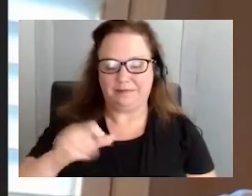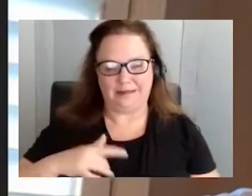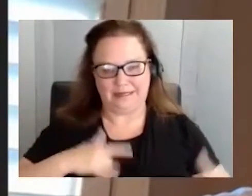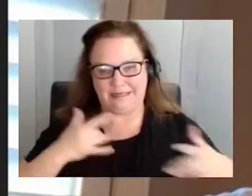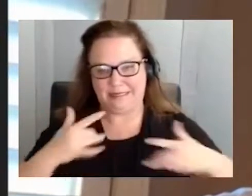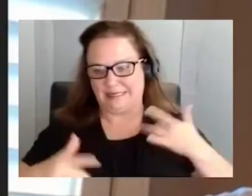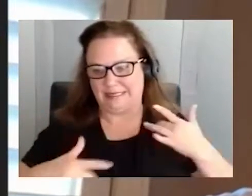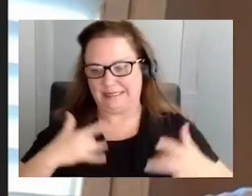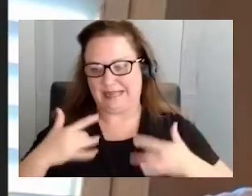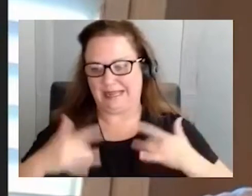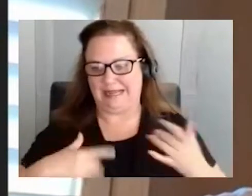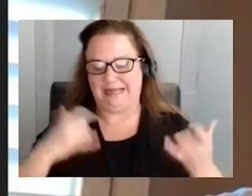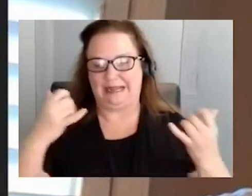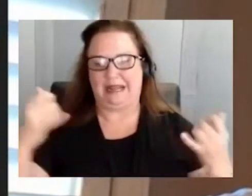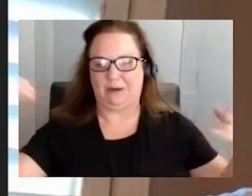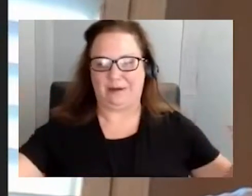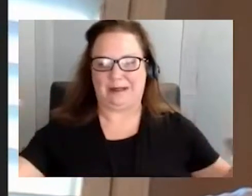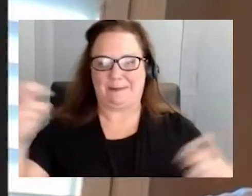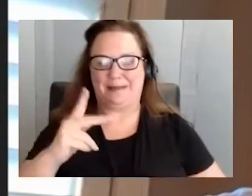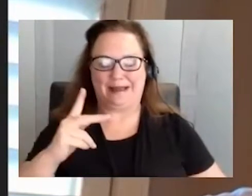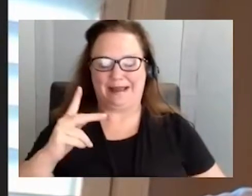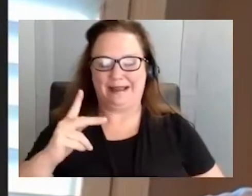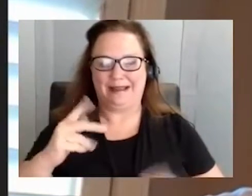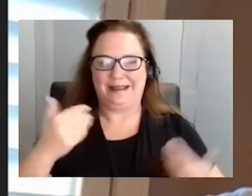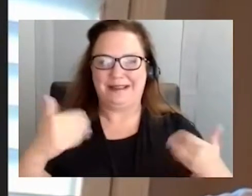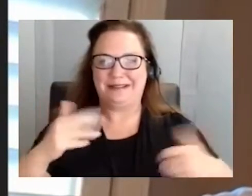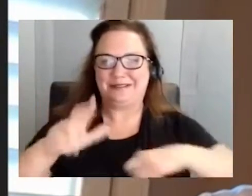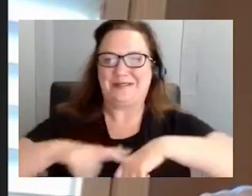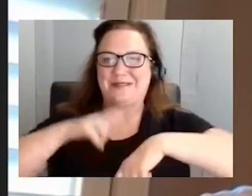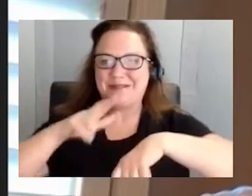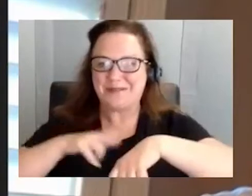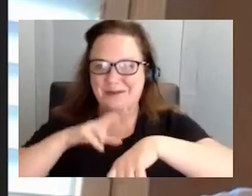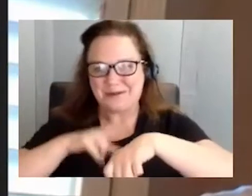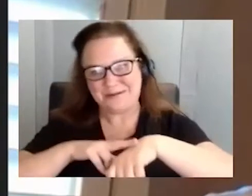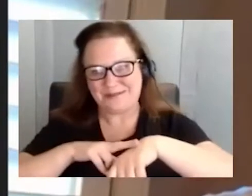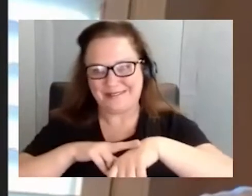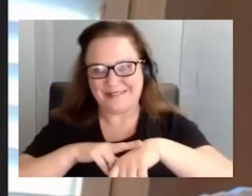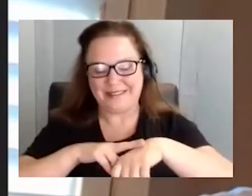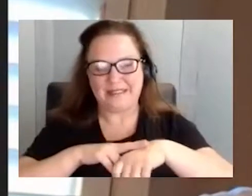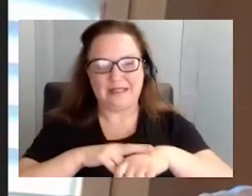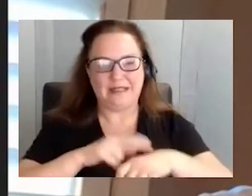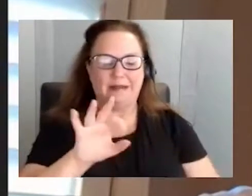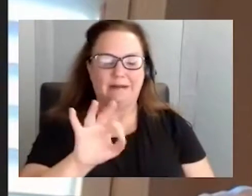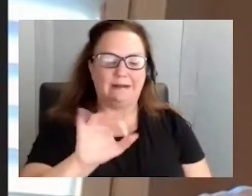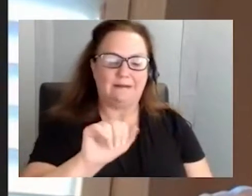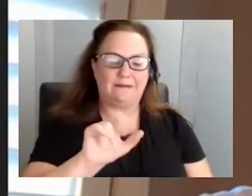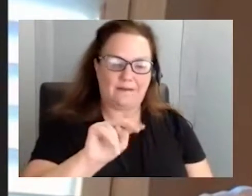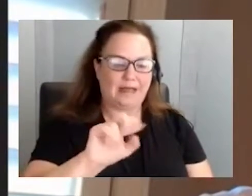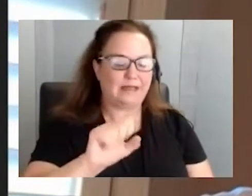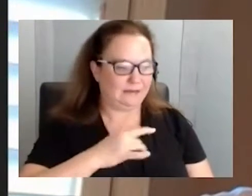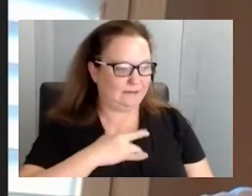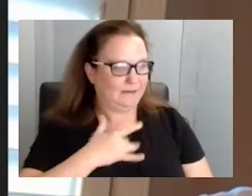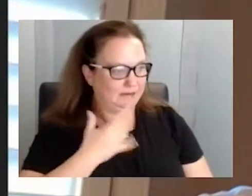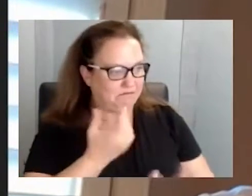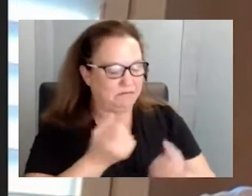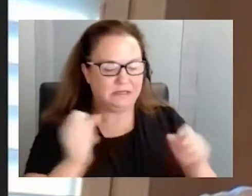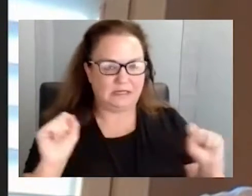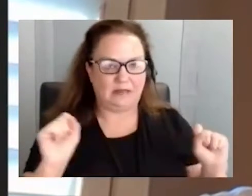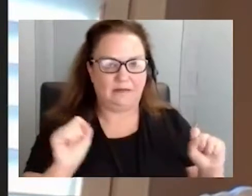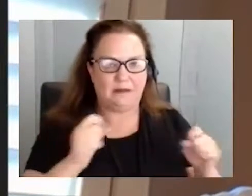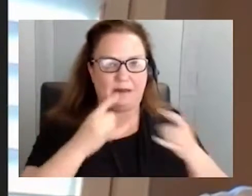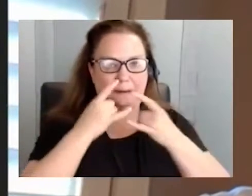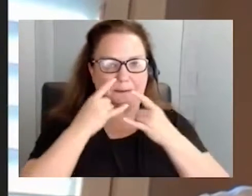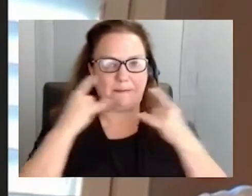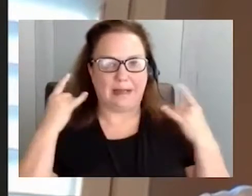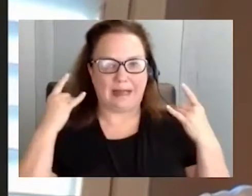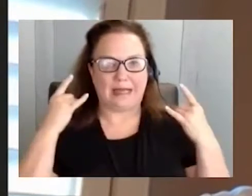to all of a sudden get back to kind of the normalcy. Fans, for the most part, have felt pretty safe. Mask use